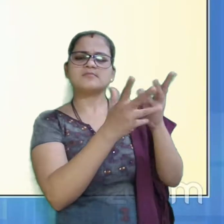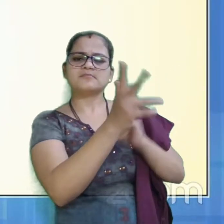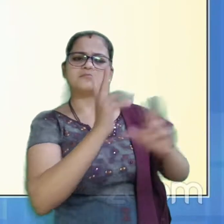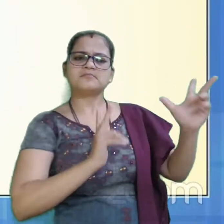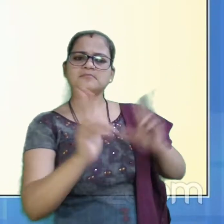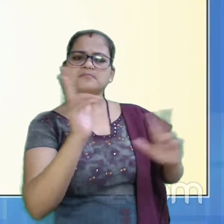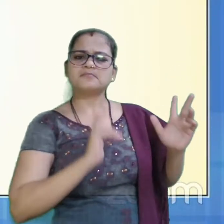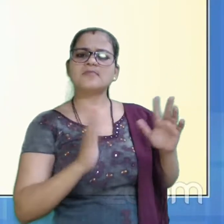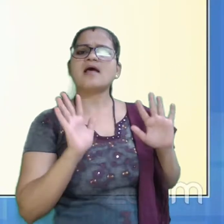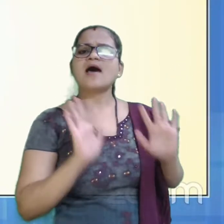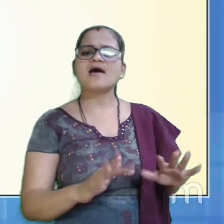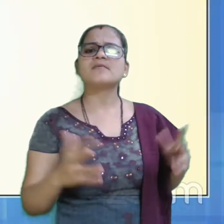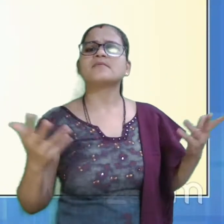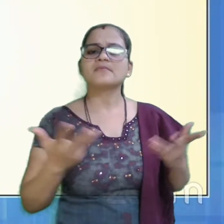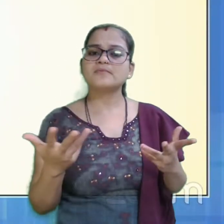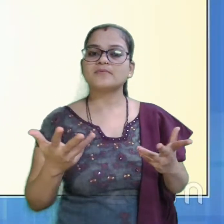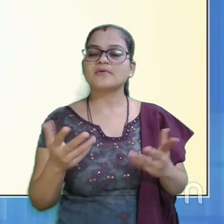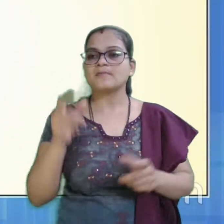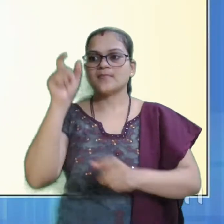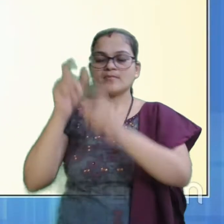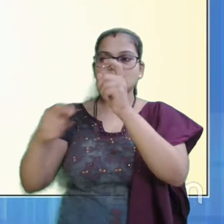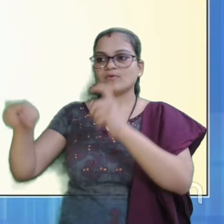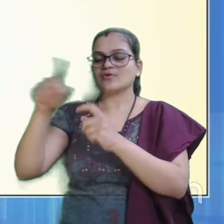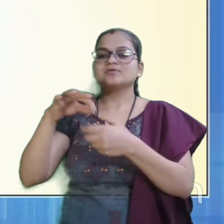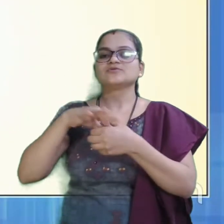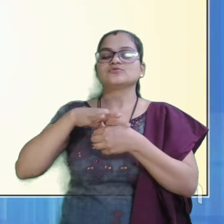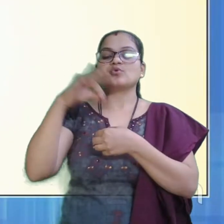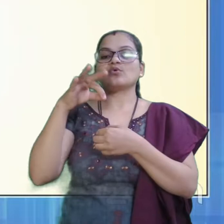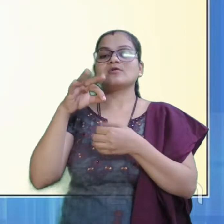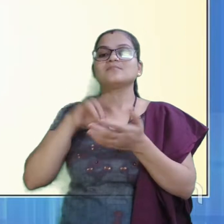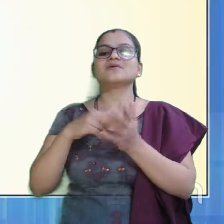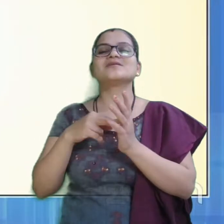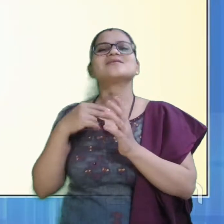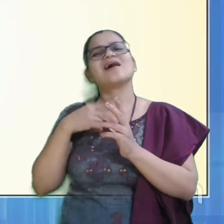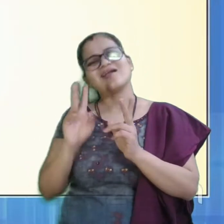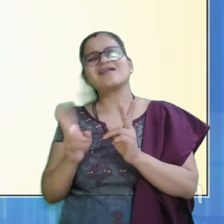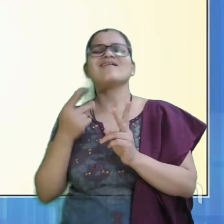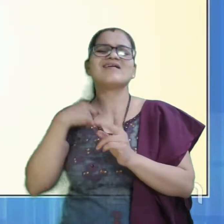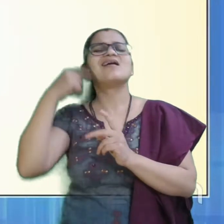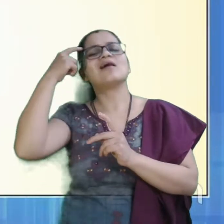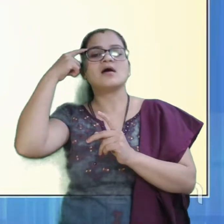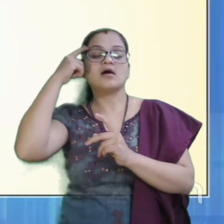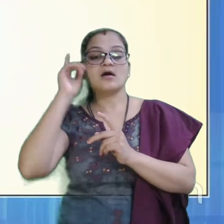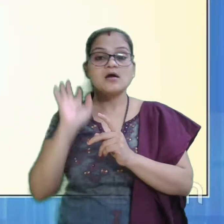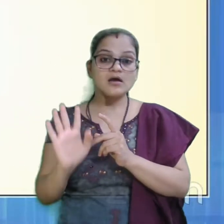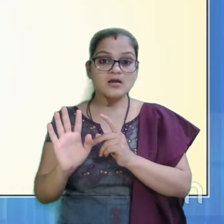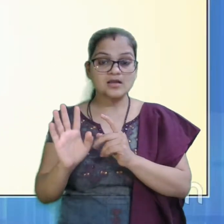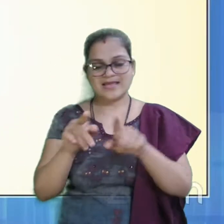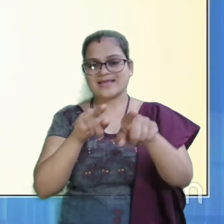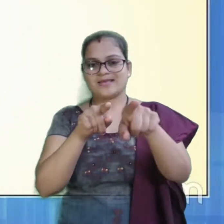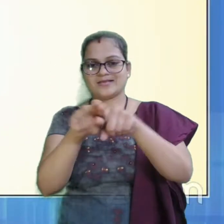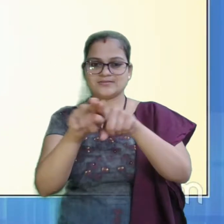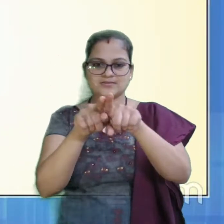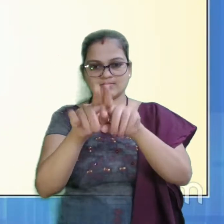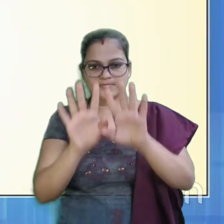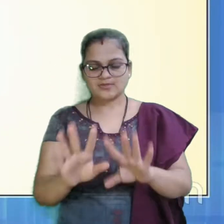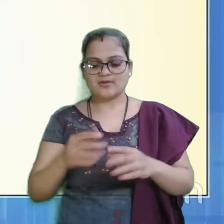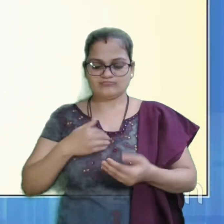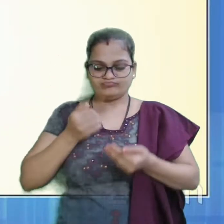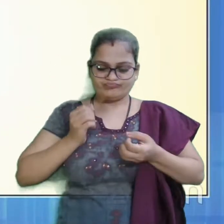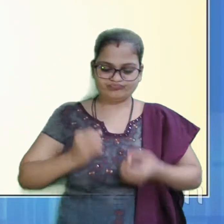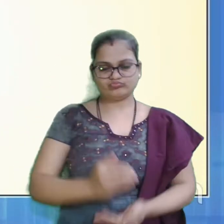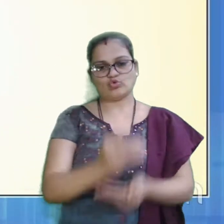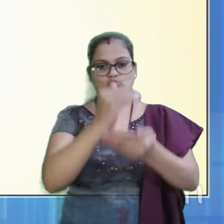the rest of the world, people have identified soul as something else. For